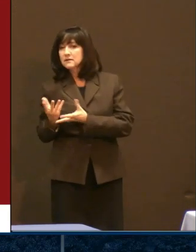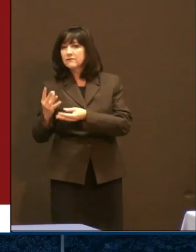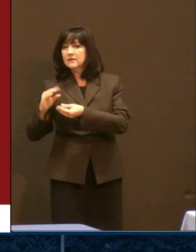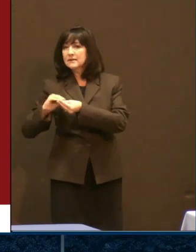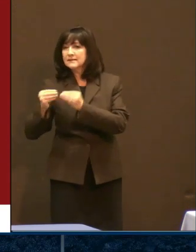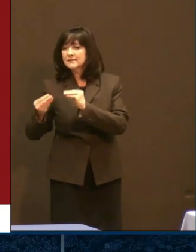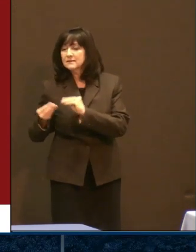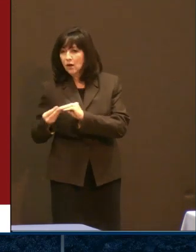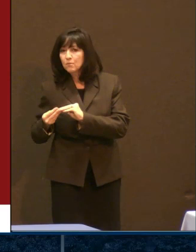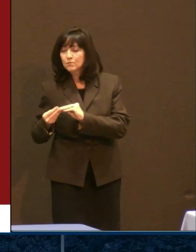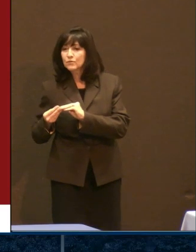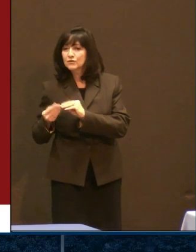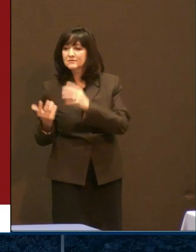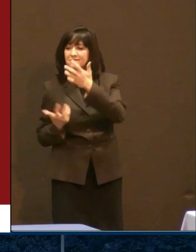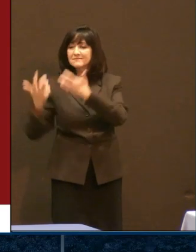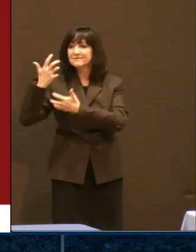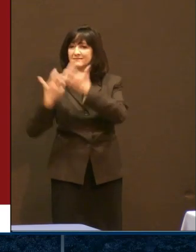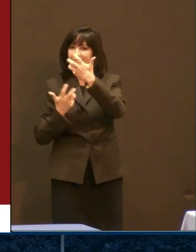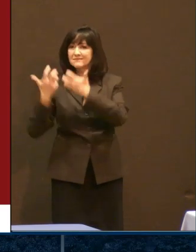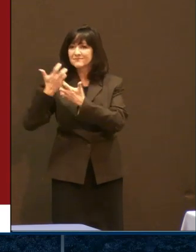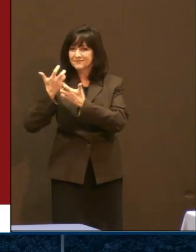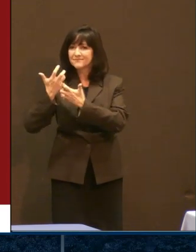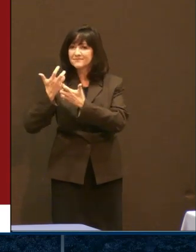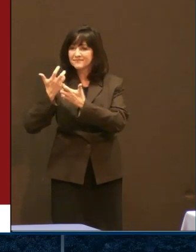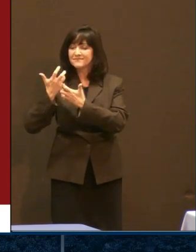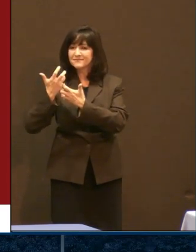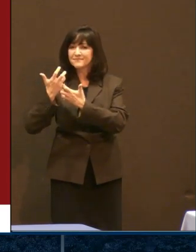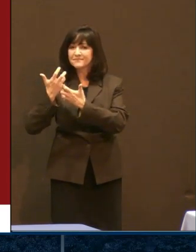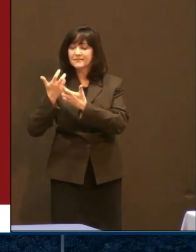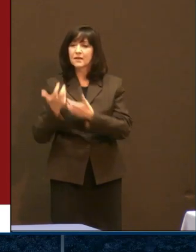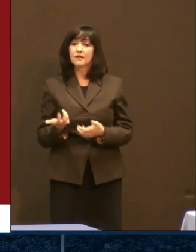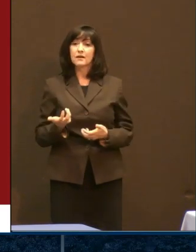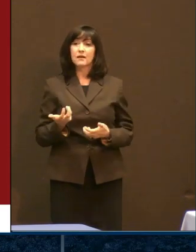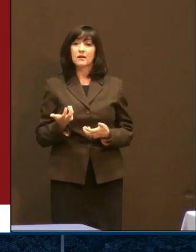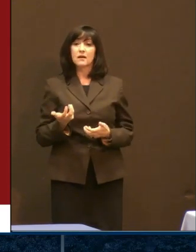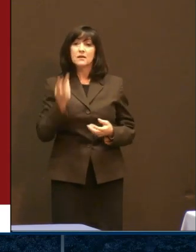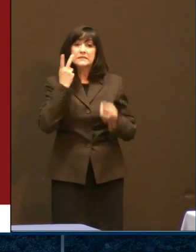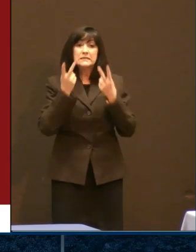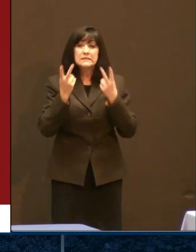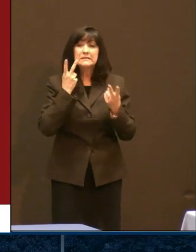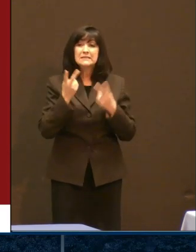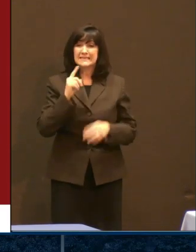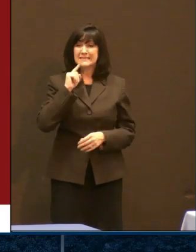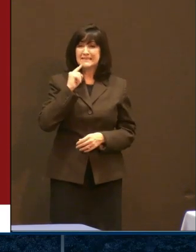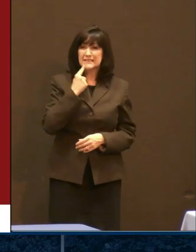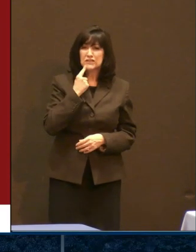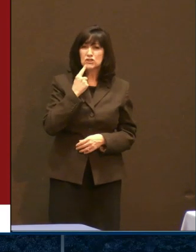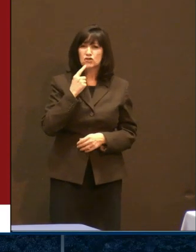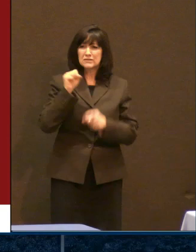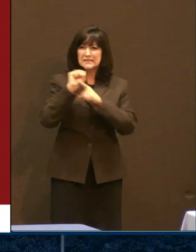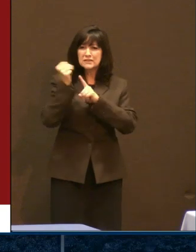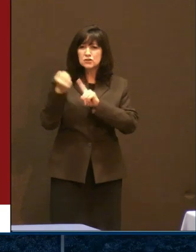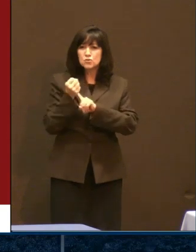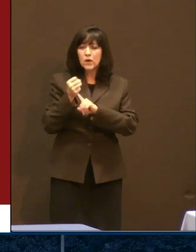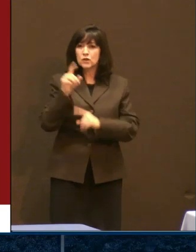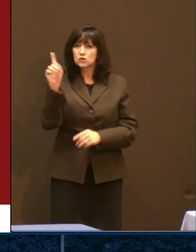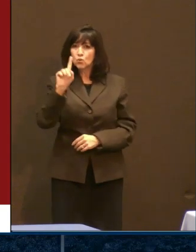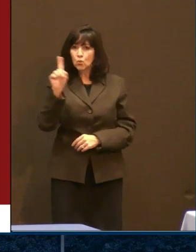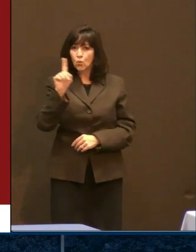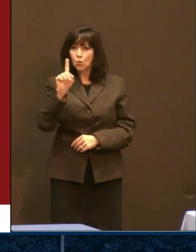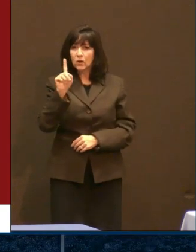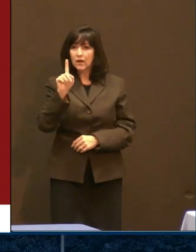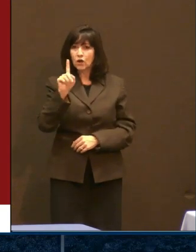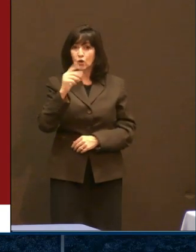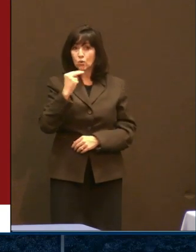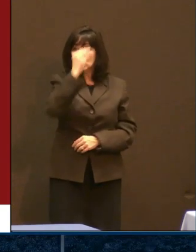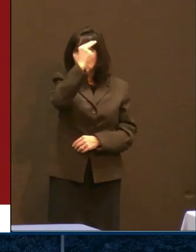of trends in terms of the severity of the cases across our state. It will reflect the severity of